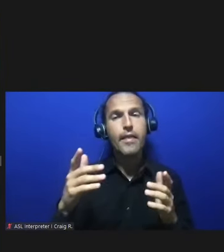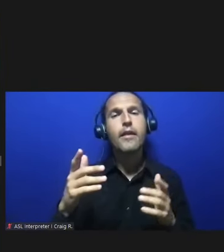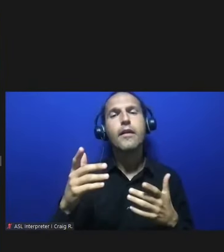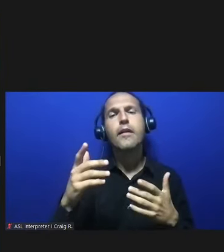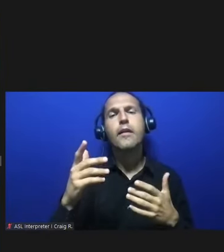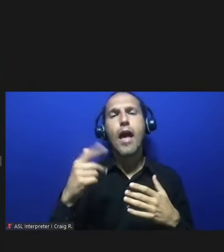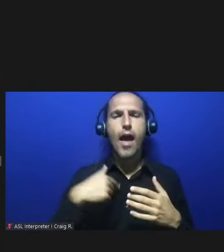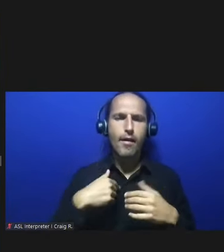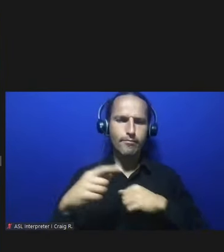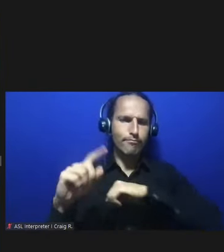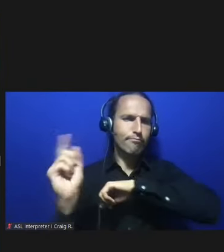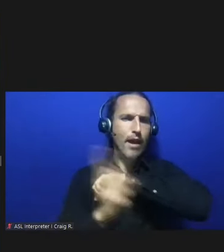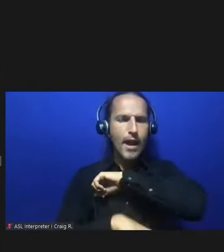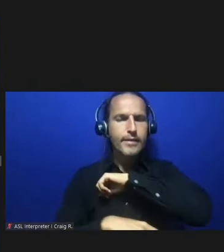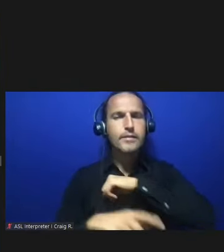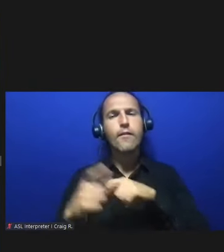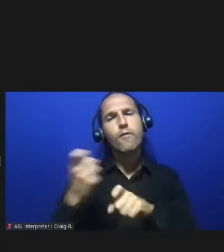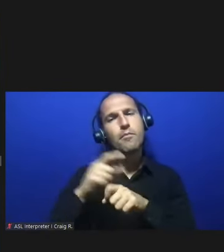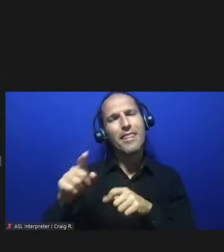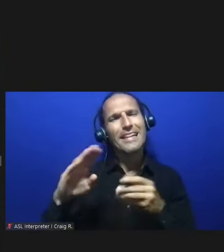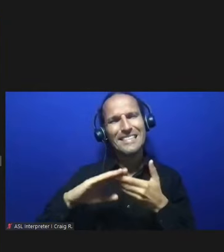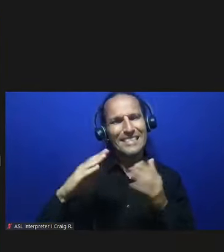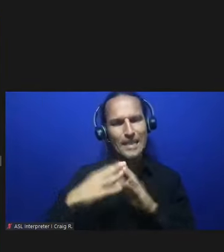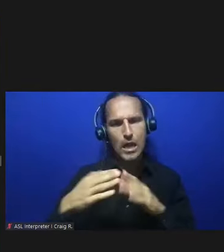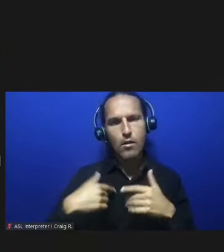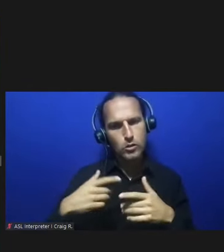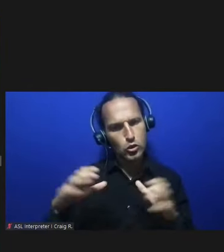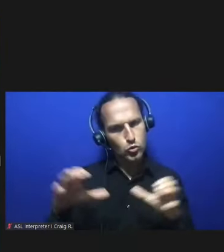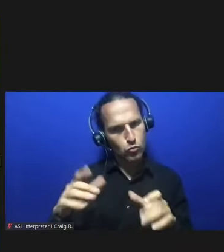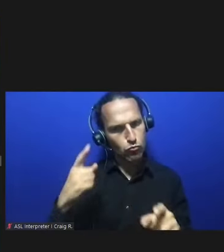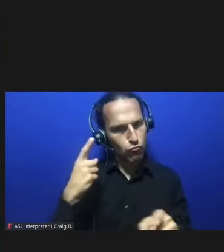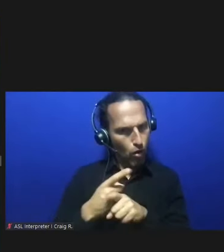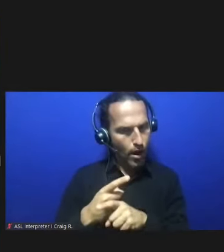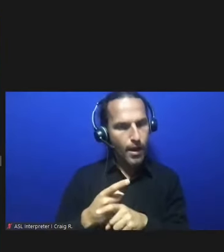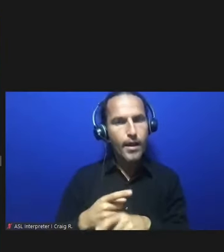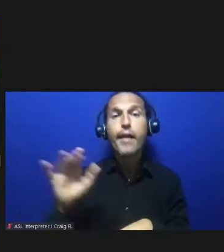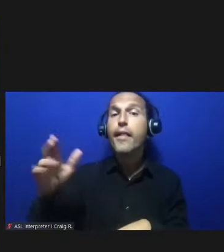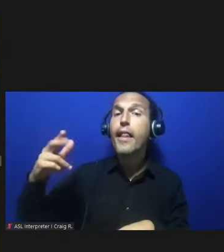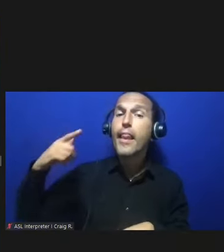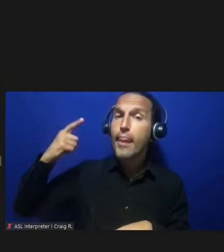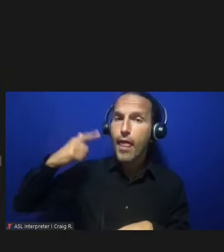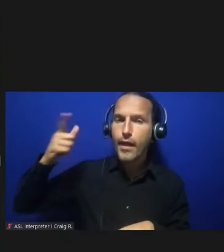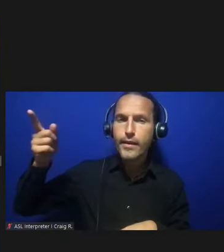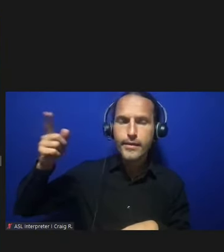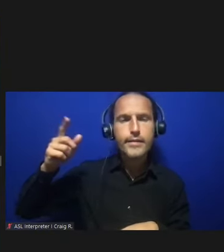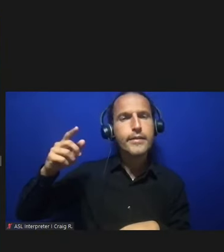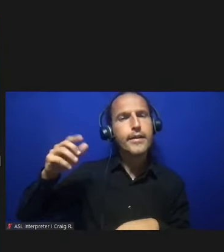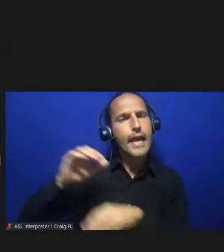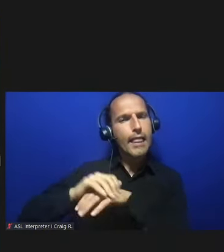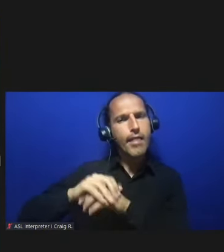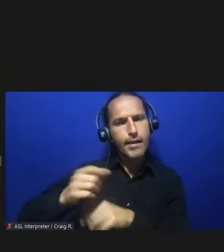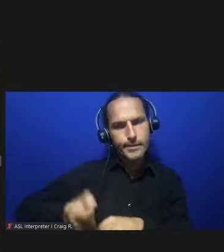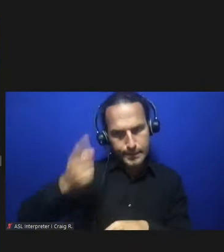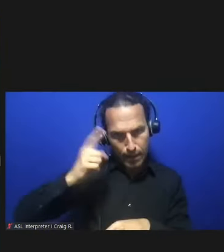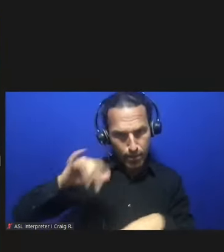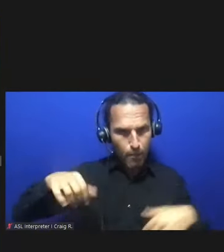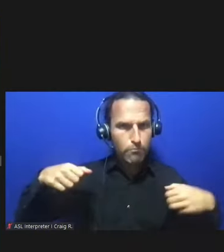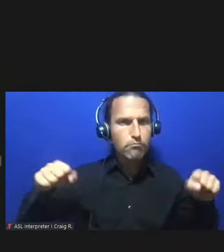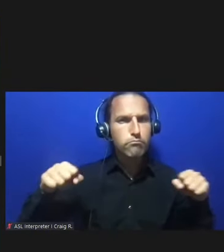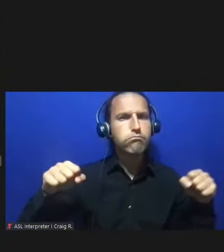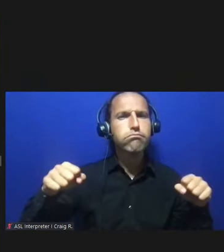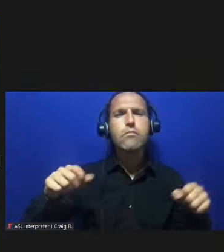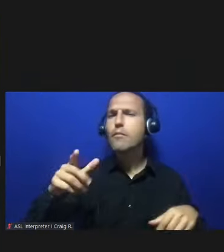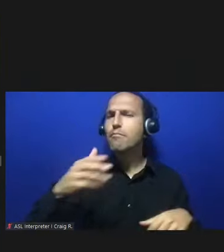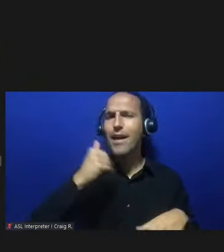being punished by the city for doing what is right. London understands the benefit that motorcycles bring over cars